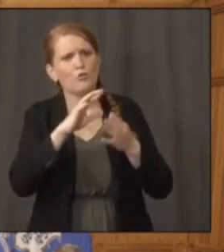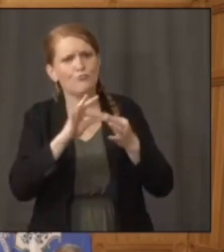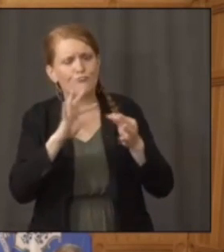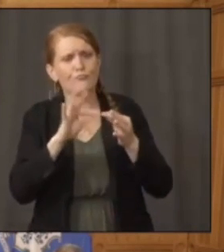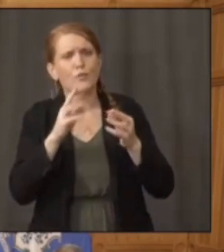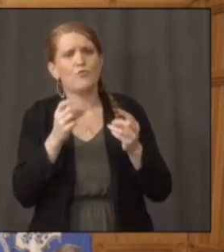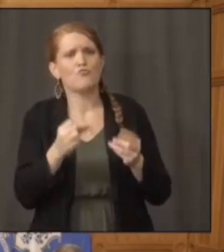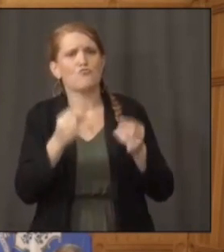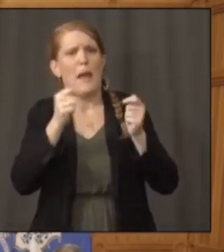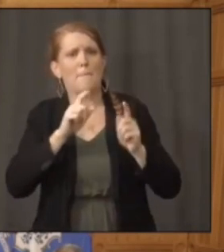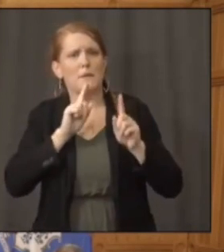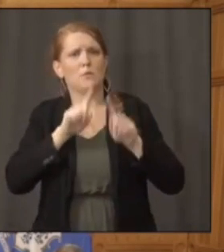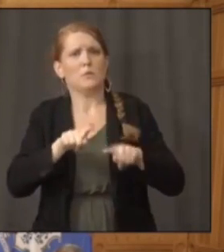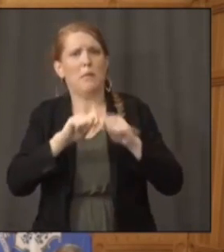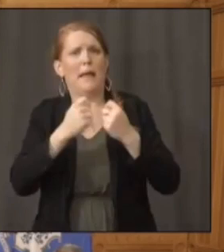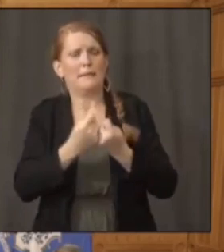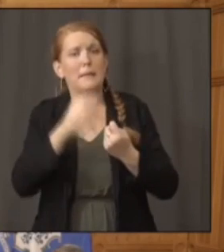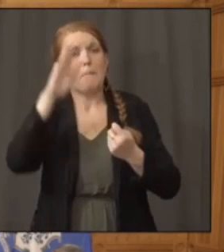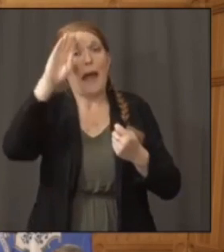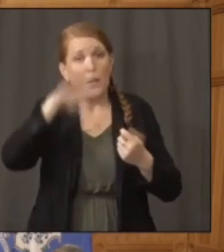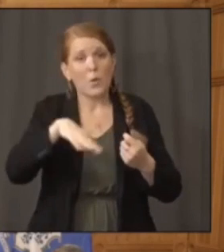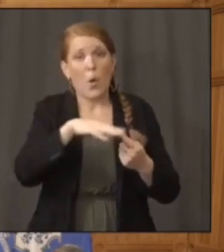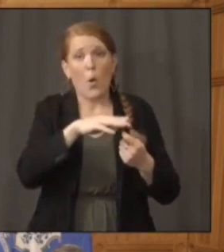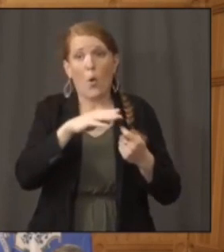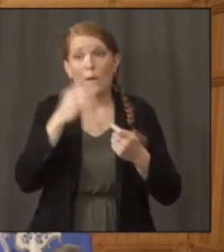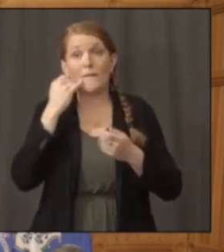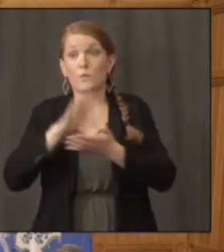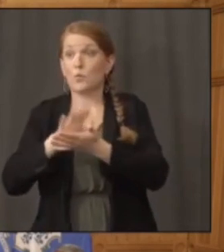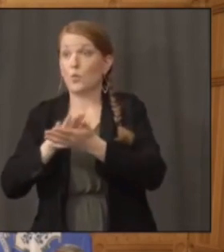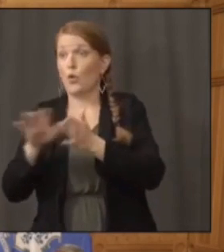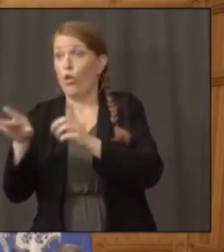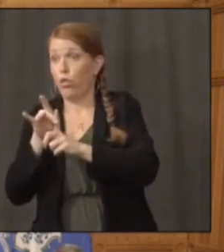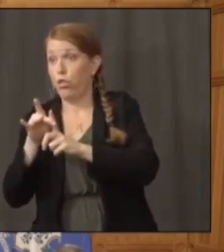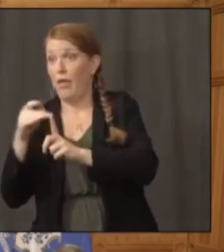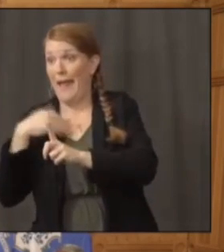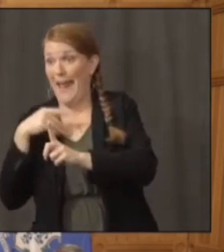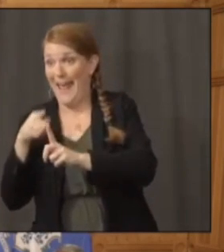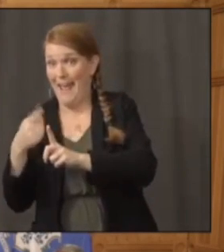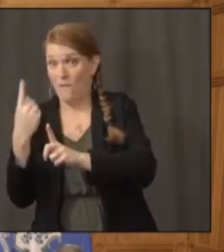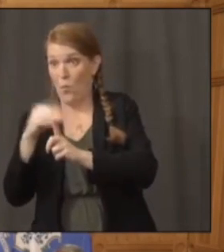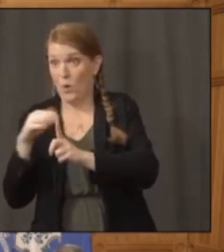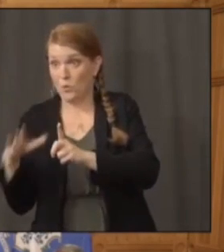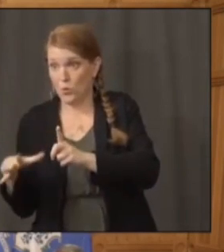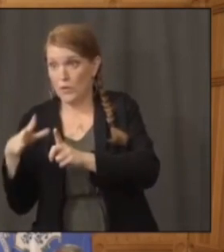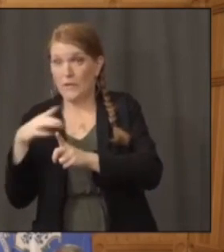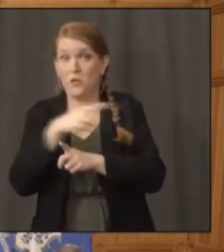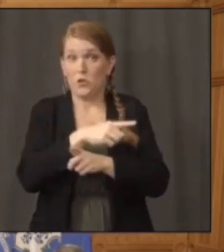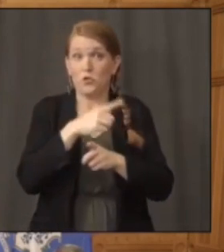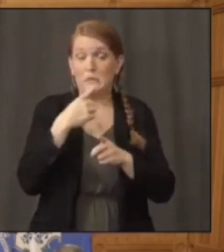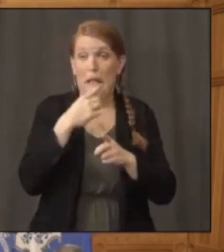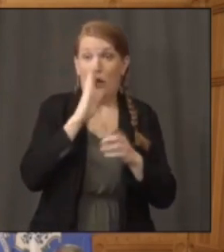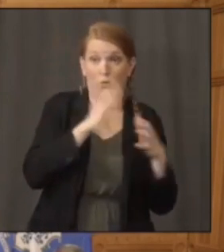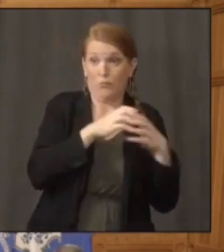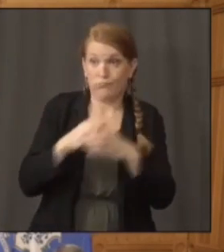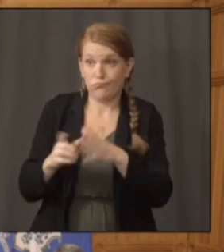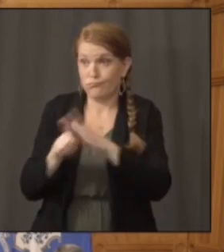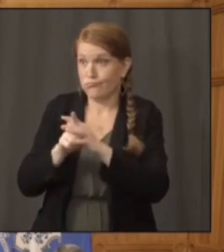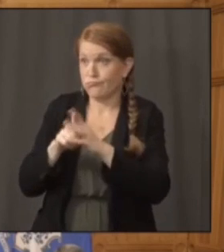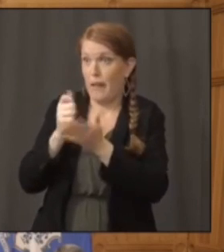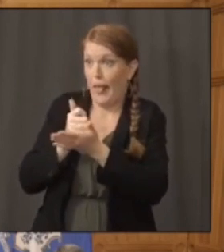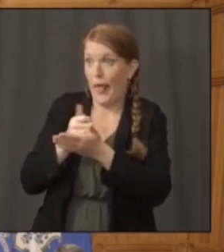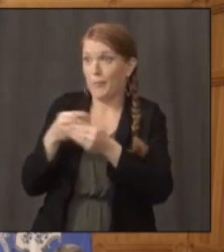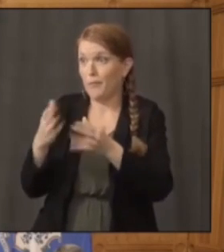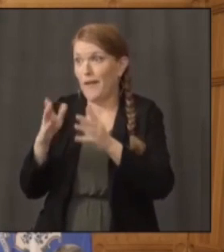but you mentioned, or Josh, I believe, mentioned in one of the responses that, there would be additional